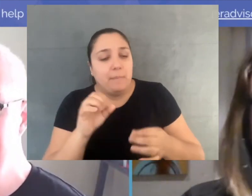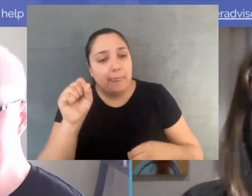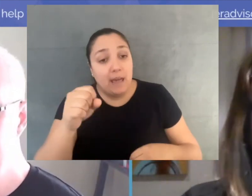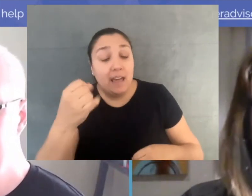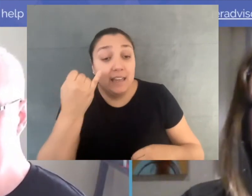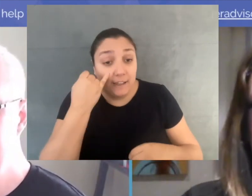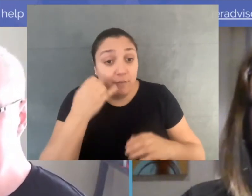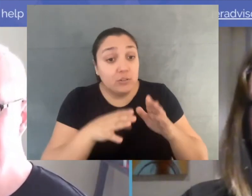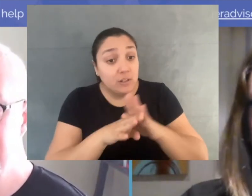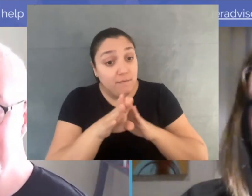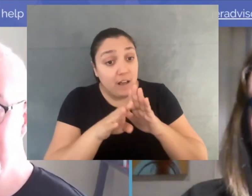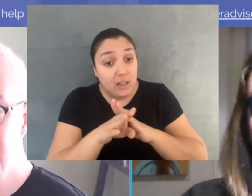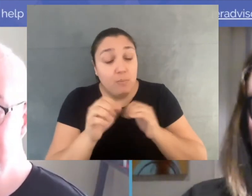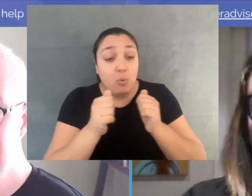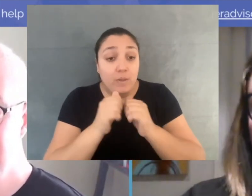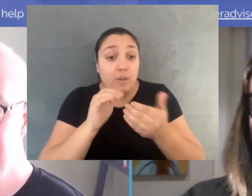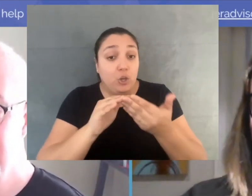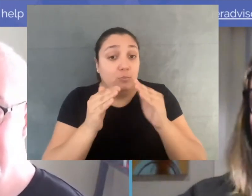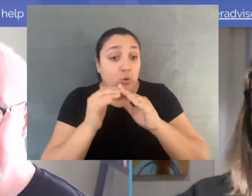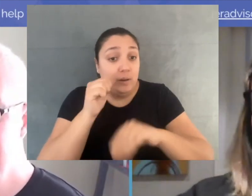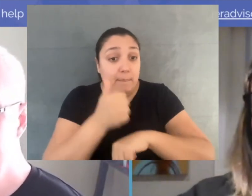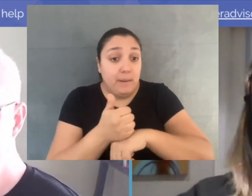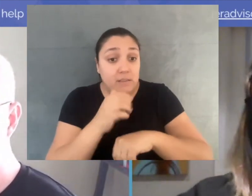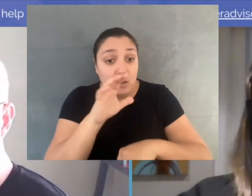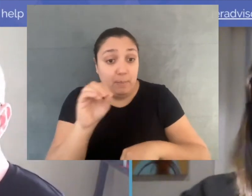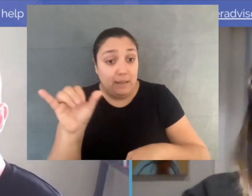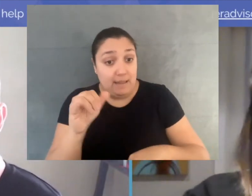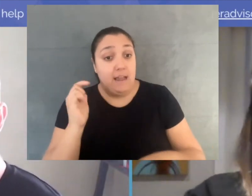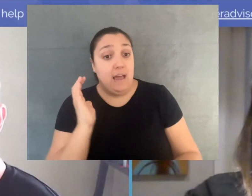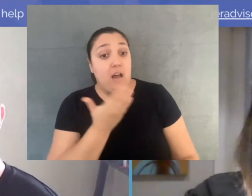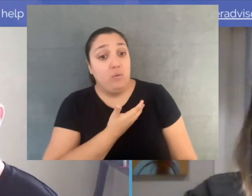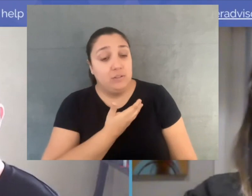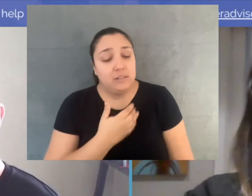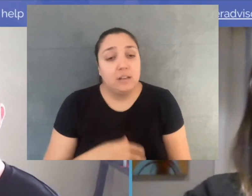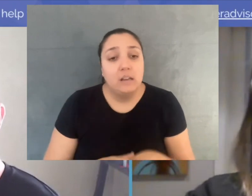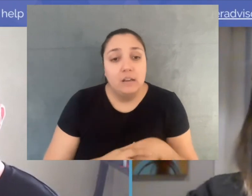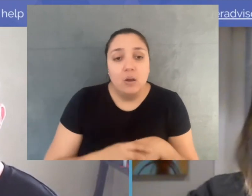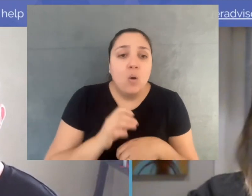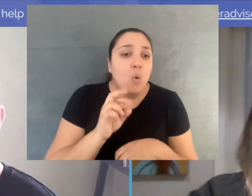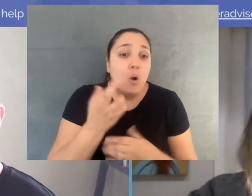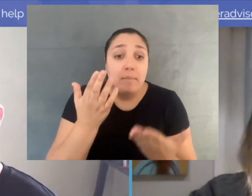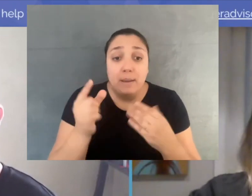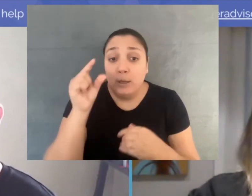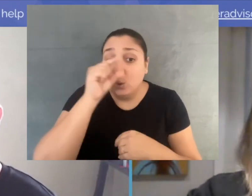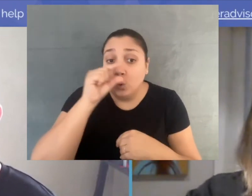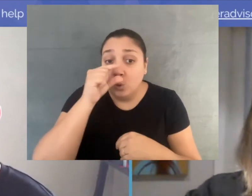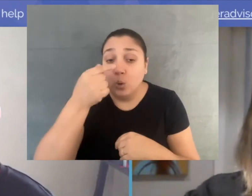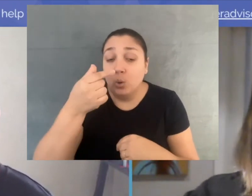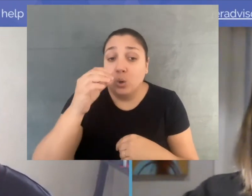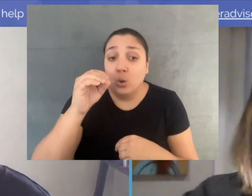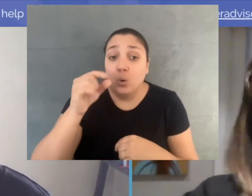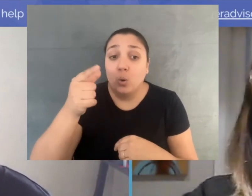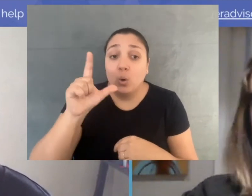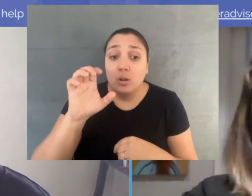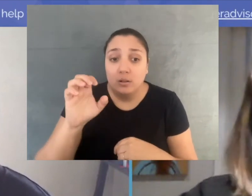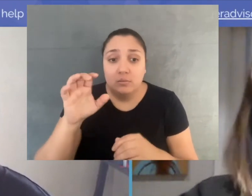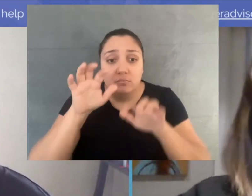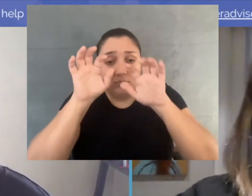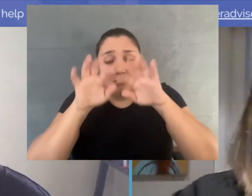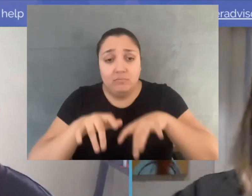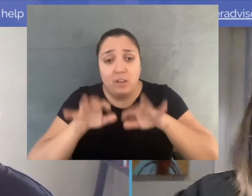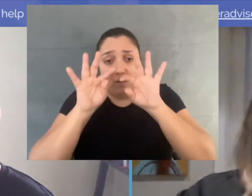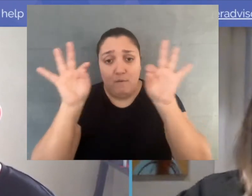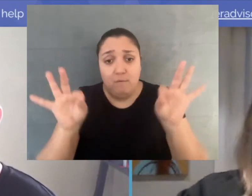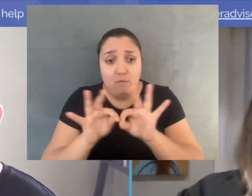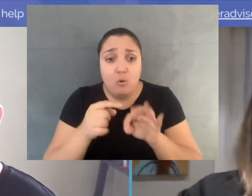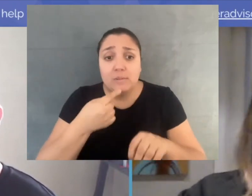somebody? Exactly. And if you do develop a relationship with a community-based company like ours, or if you just go to Google